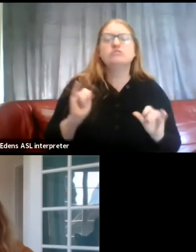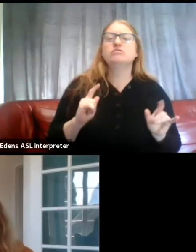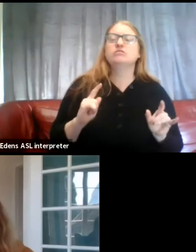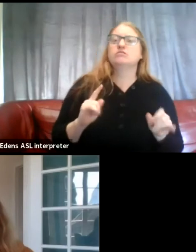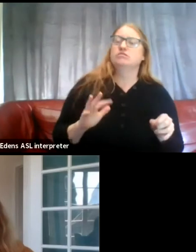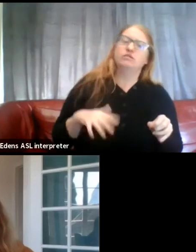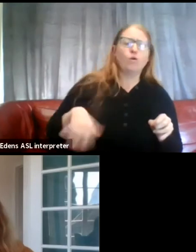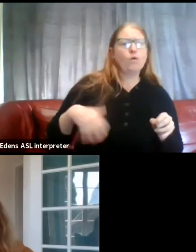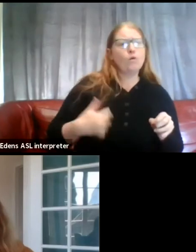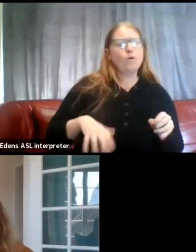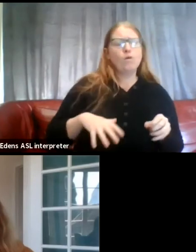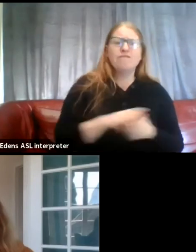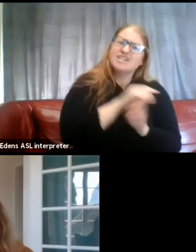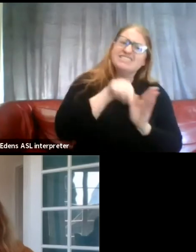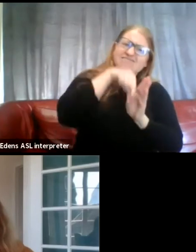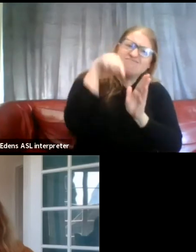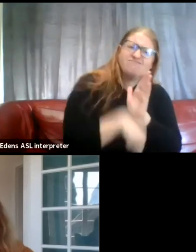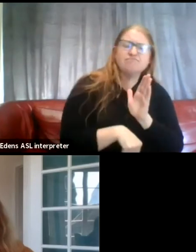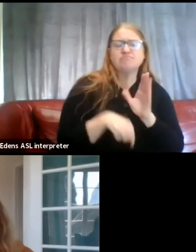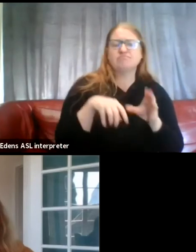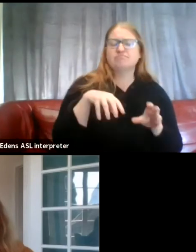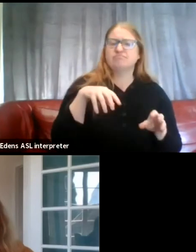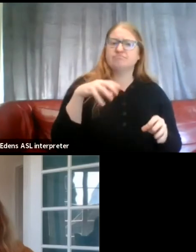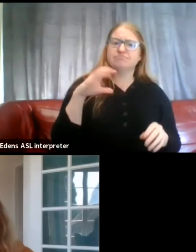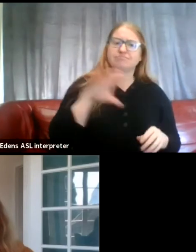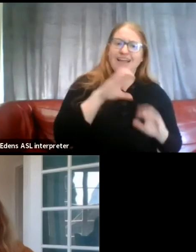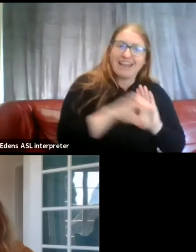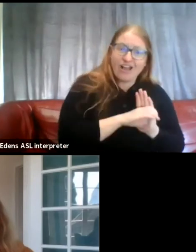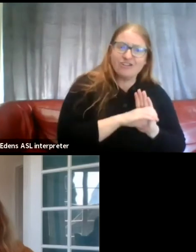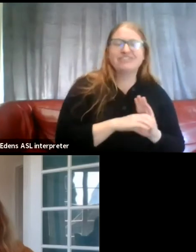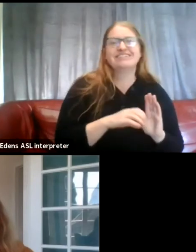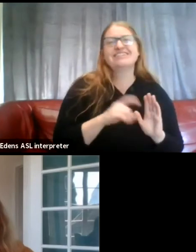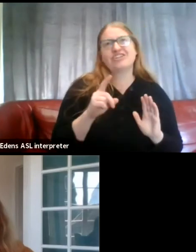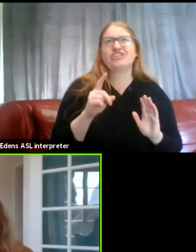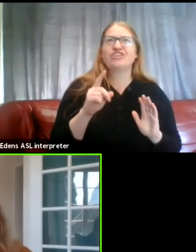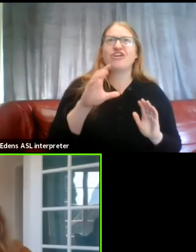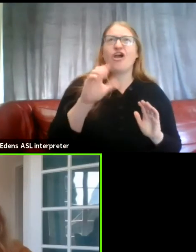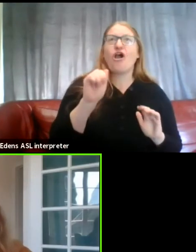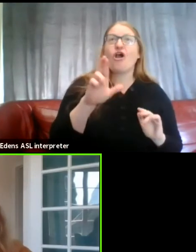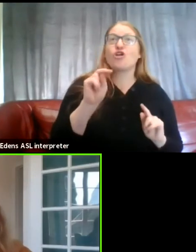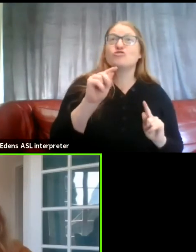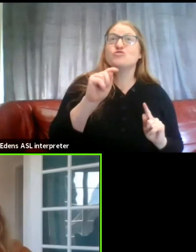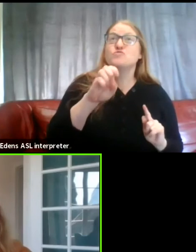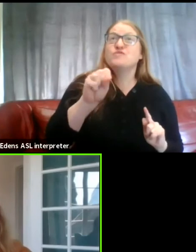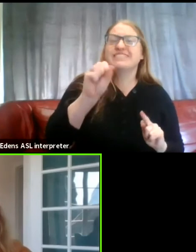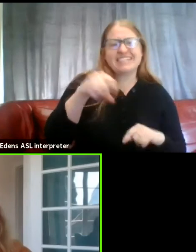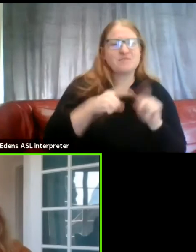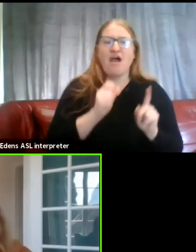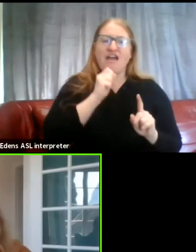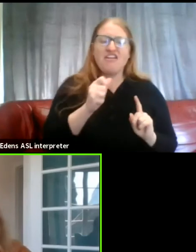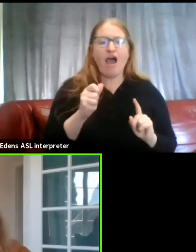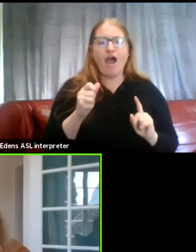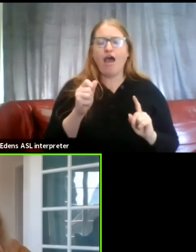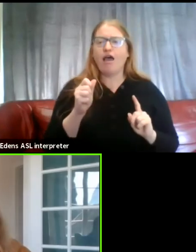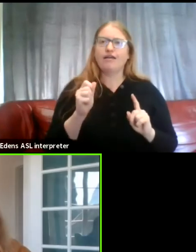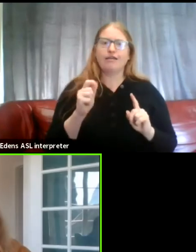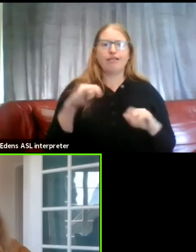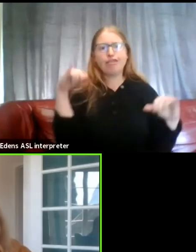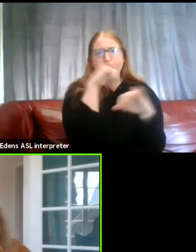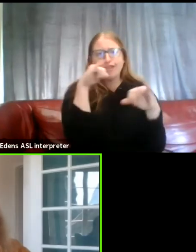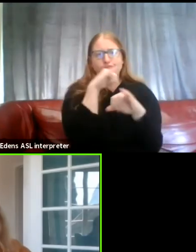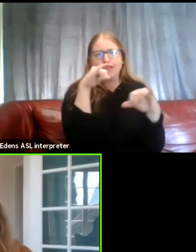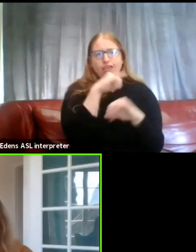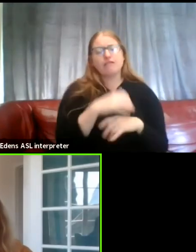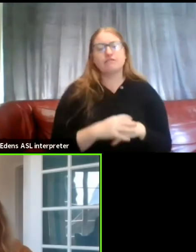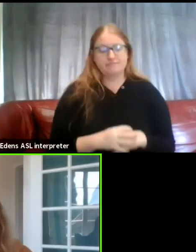unexpected place, and they're not they're literally cartoons, but they're not cartoonish. So I like that show. I love, you know, what I'm